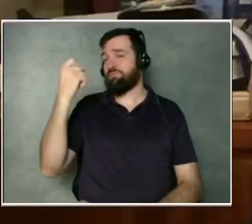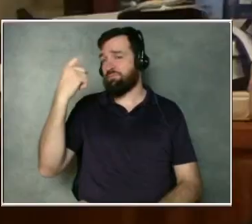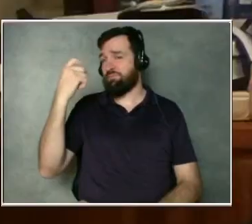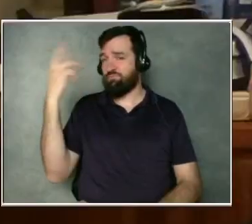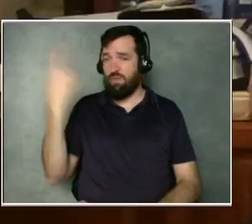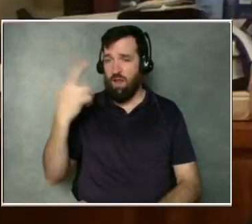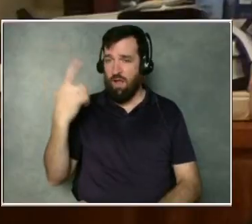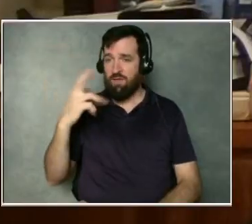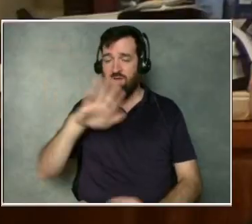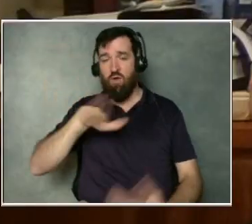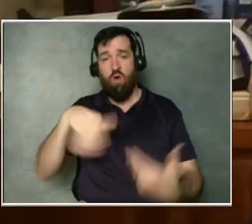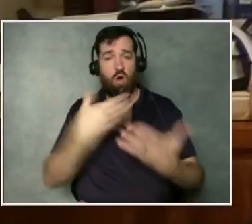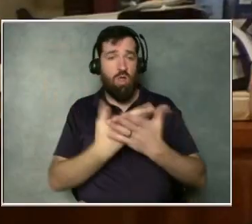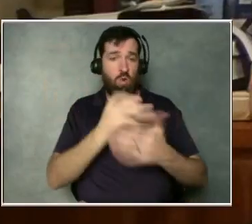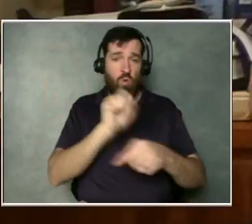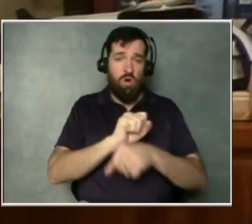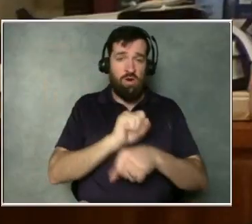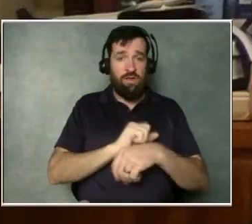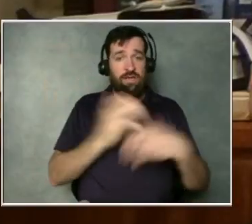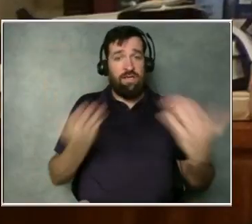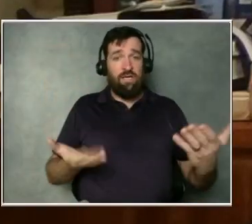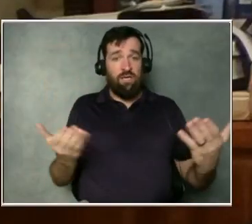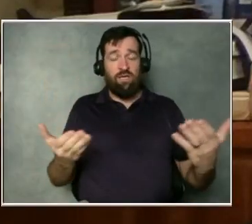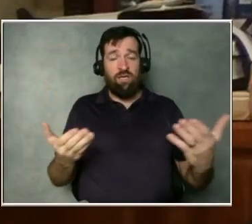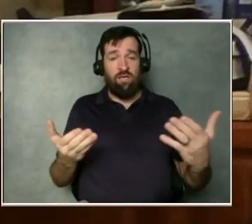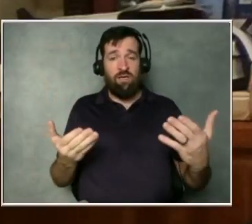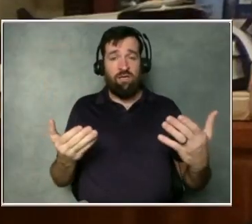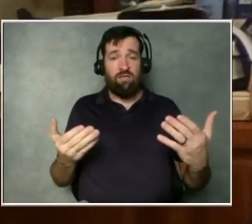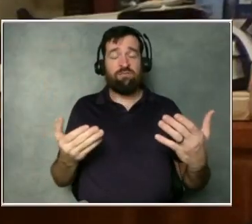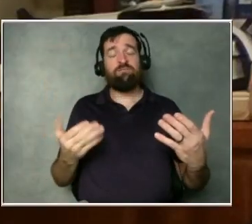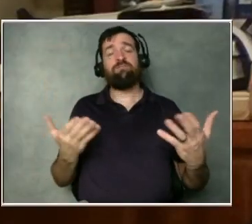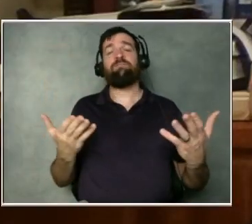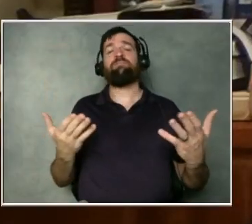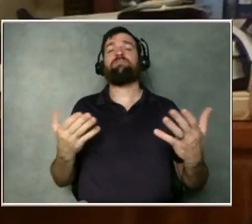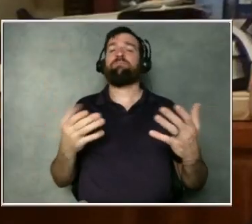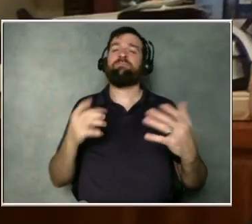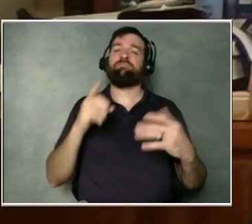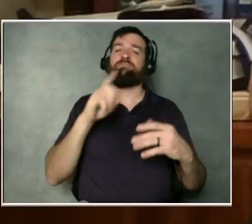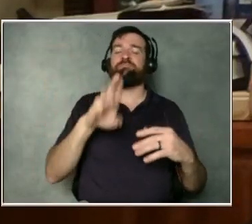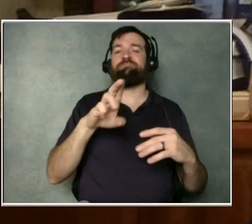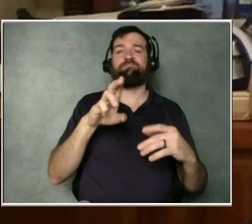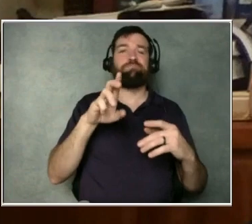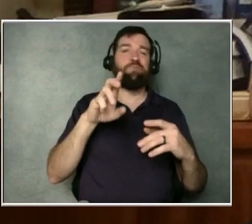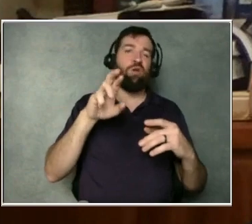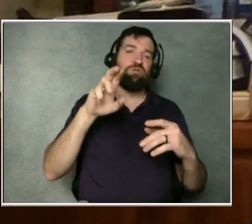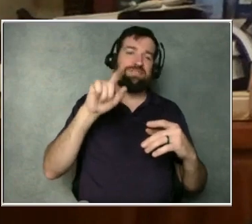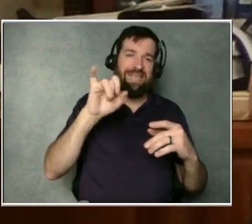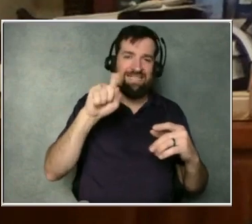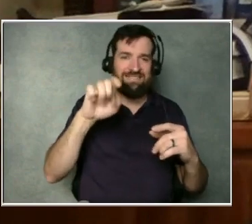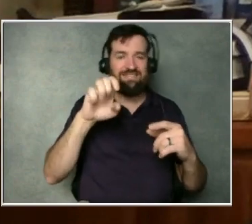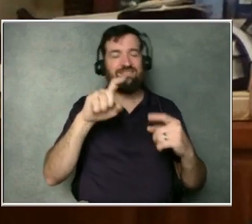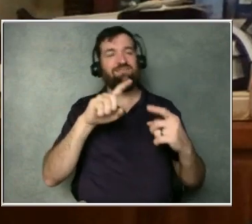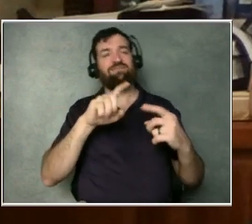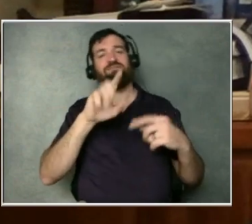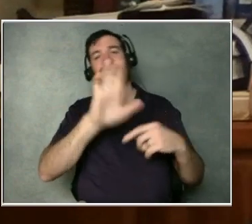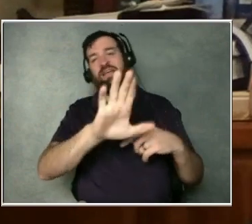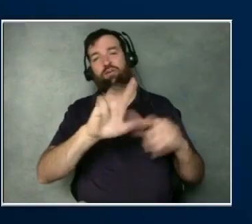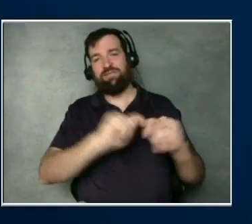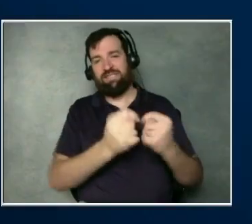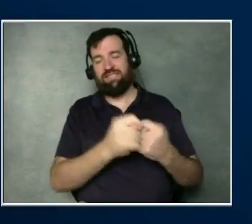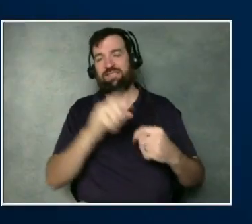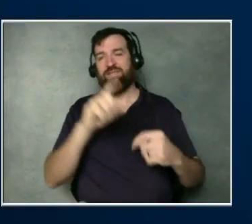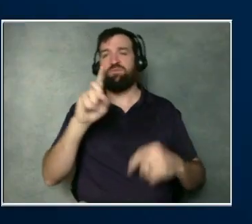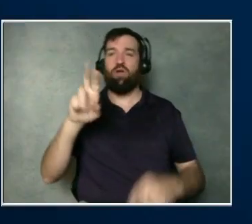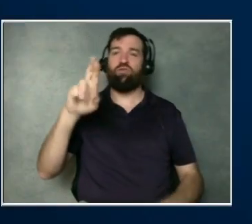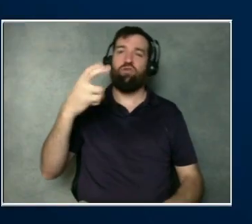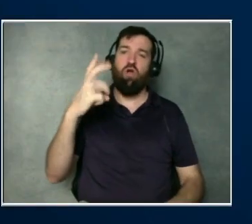all the work for this gets done there by Dr. Stites, Hawk, and their team. So they deserve the credit here. But